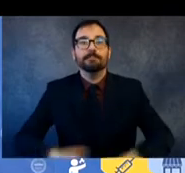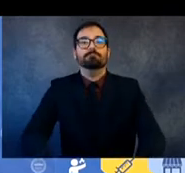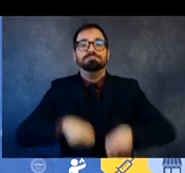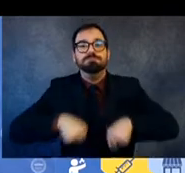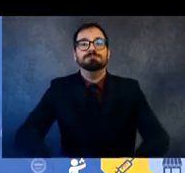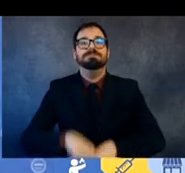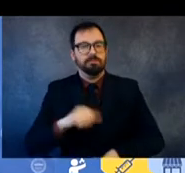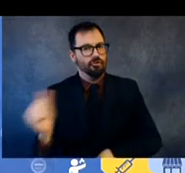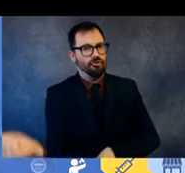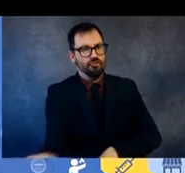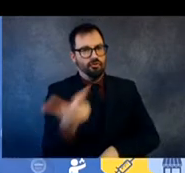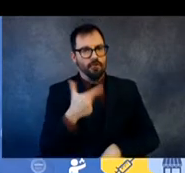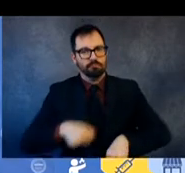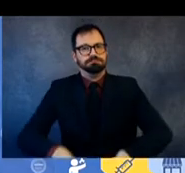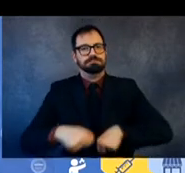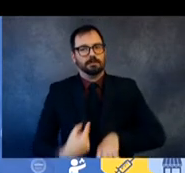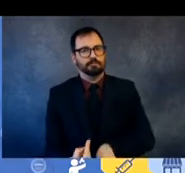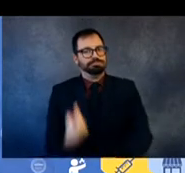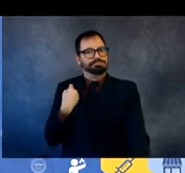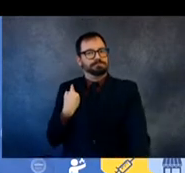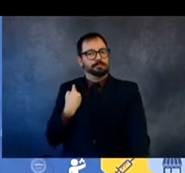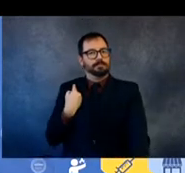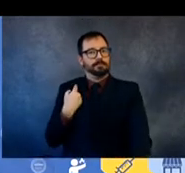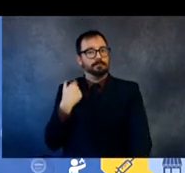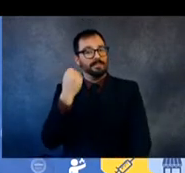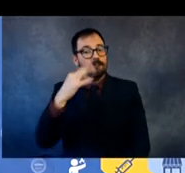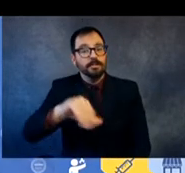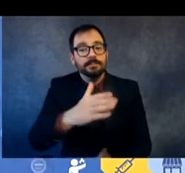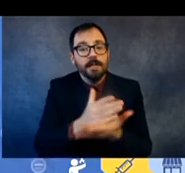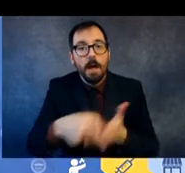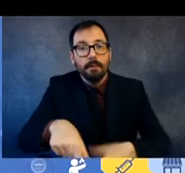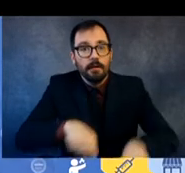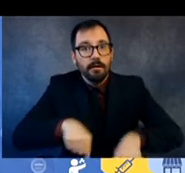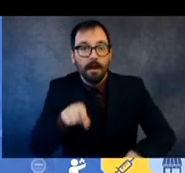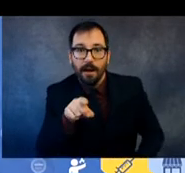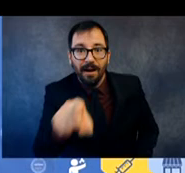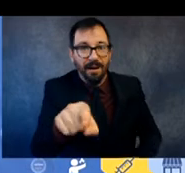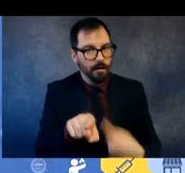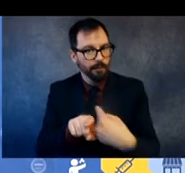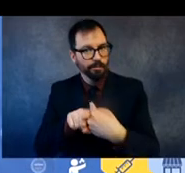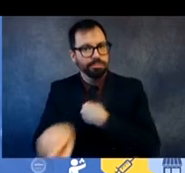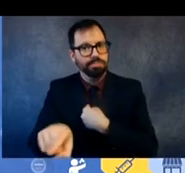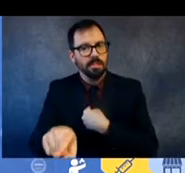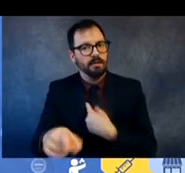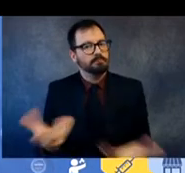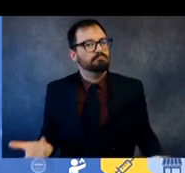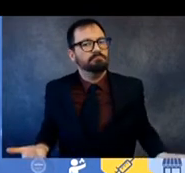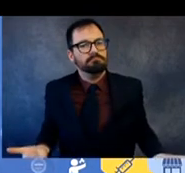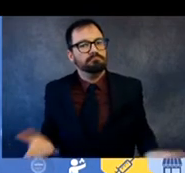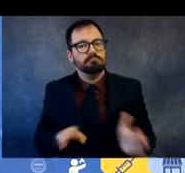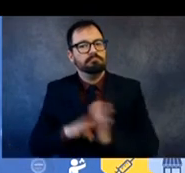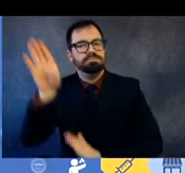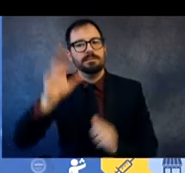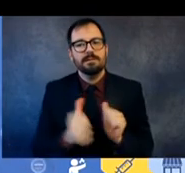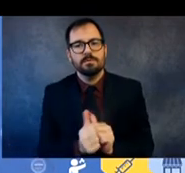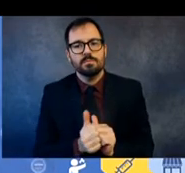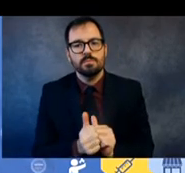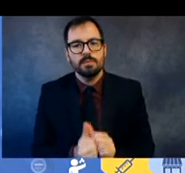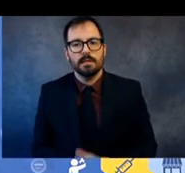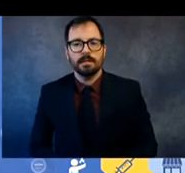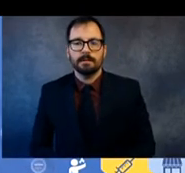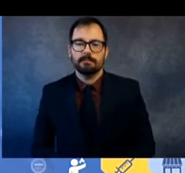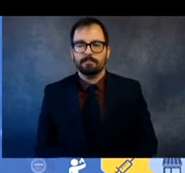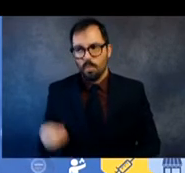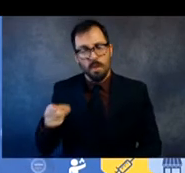they understand the implications of our confidence in them to do the